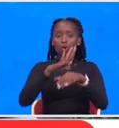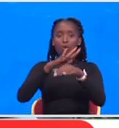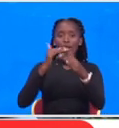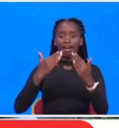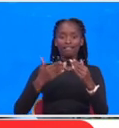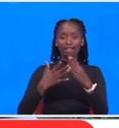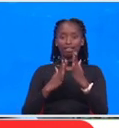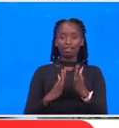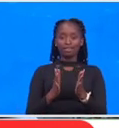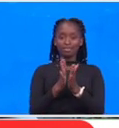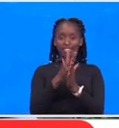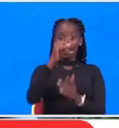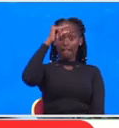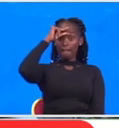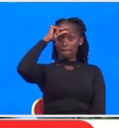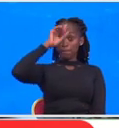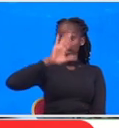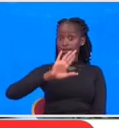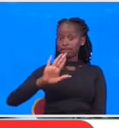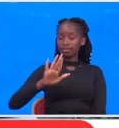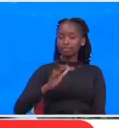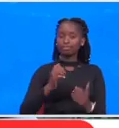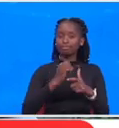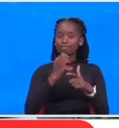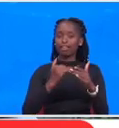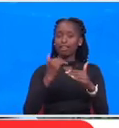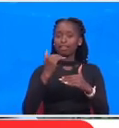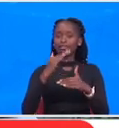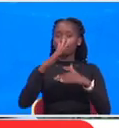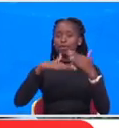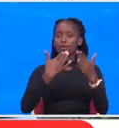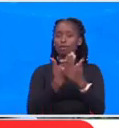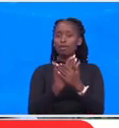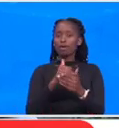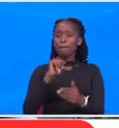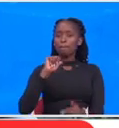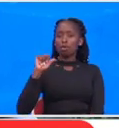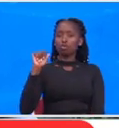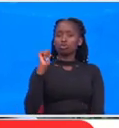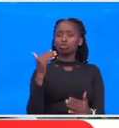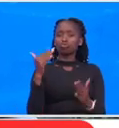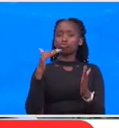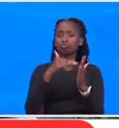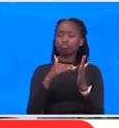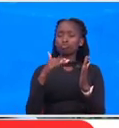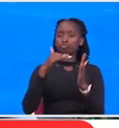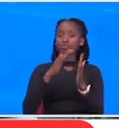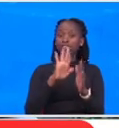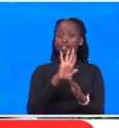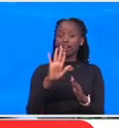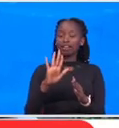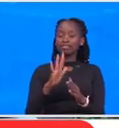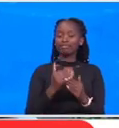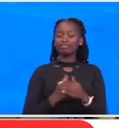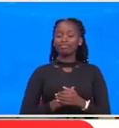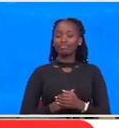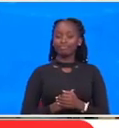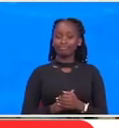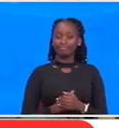his government, despite their political affiliations, for the benefit of mwananchi. Moige William kicks us off